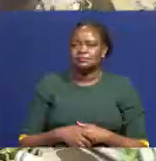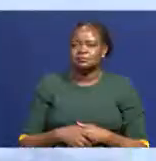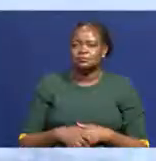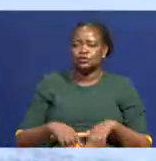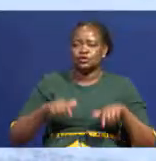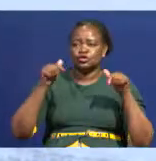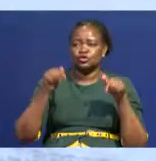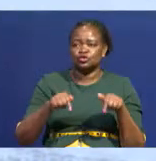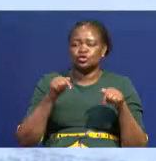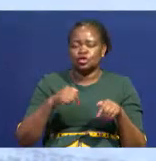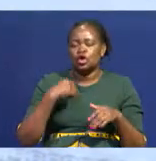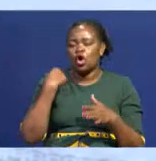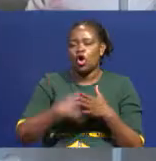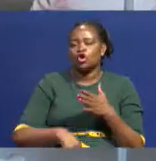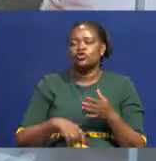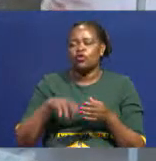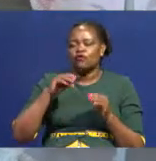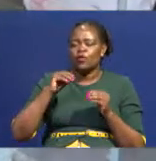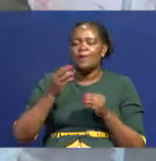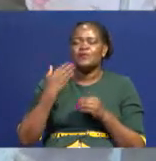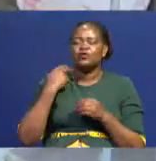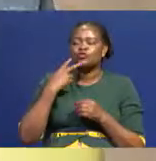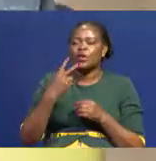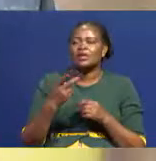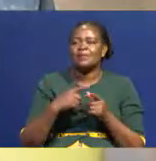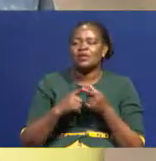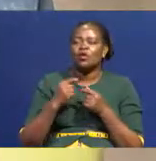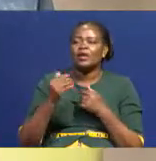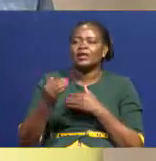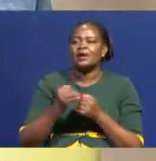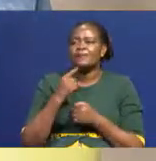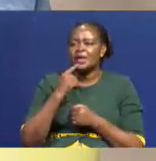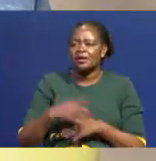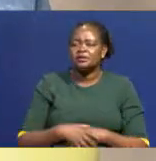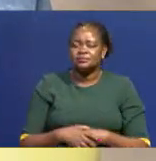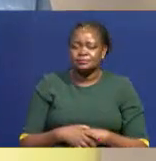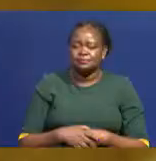Leo ile bei ya unga ilikuwa 200, saa hii inakaribia 100.